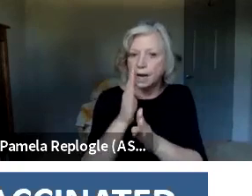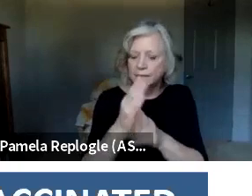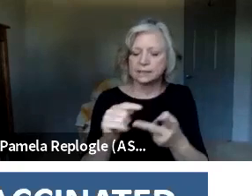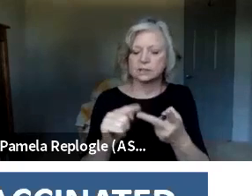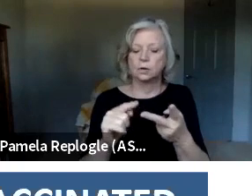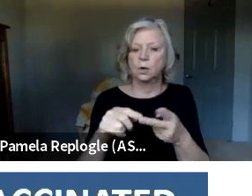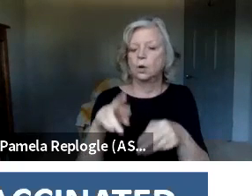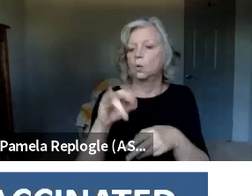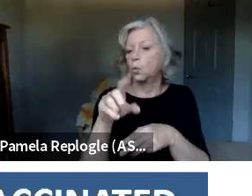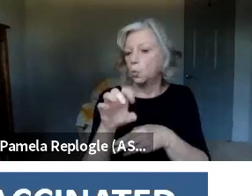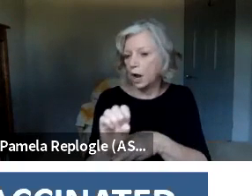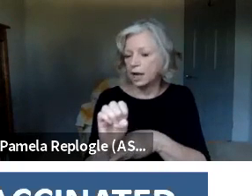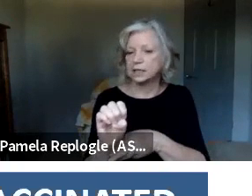rideshare,